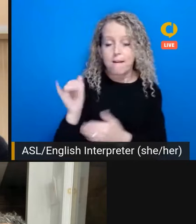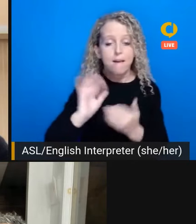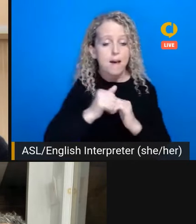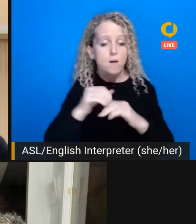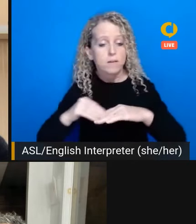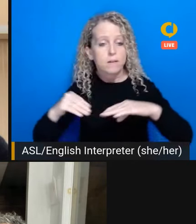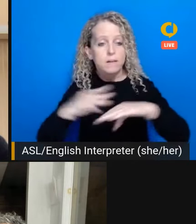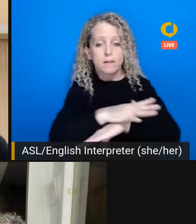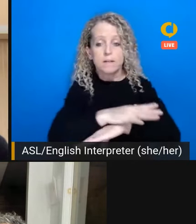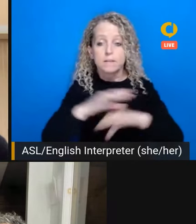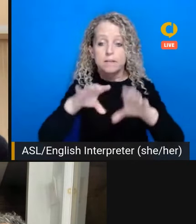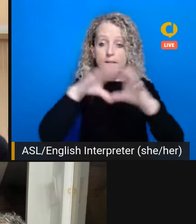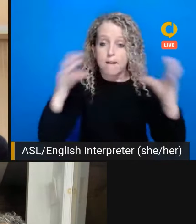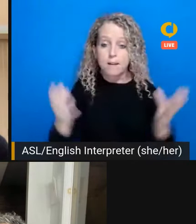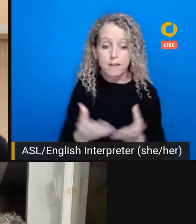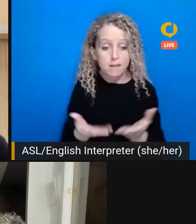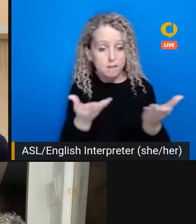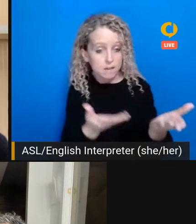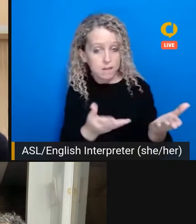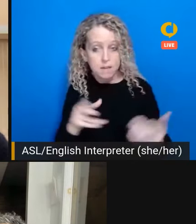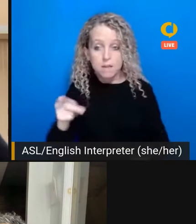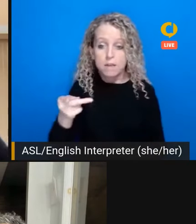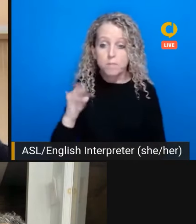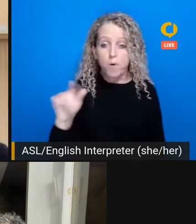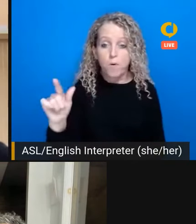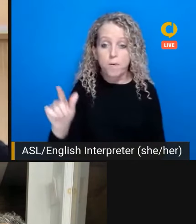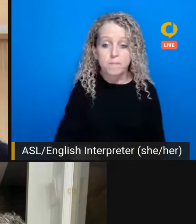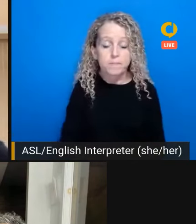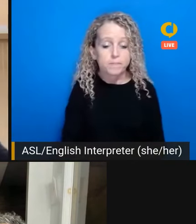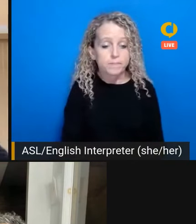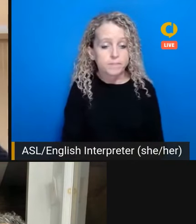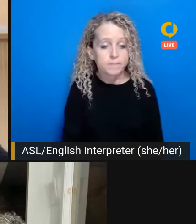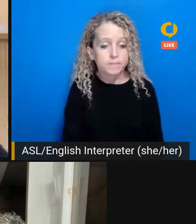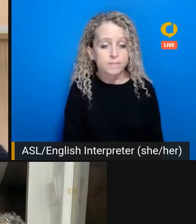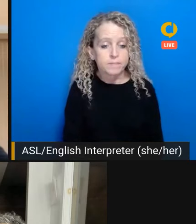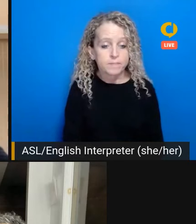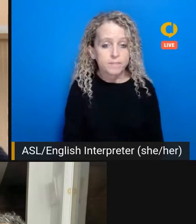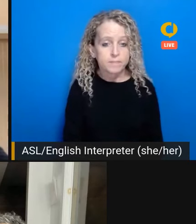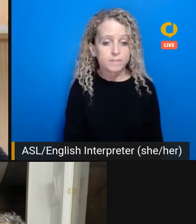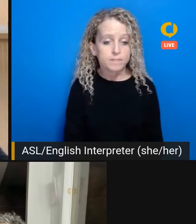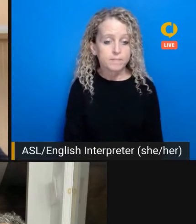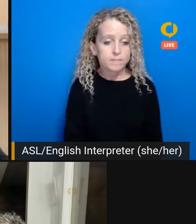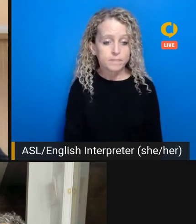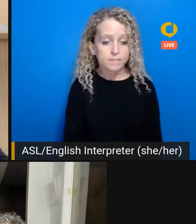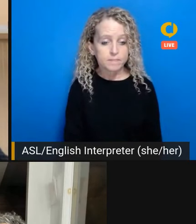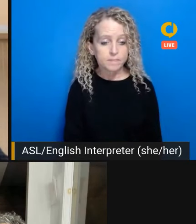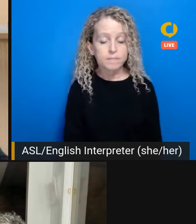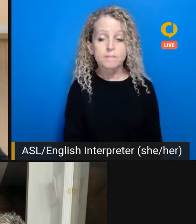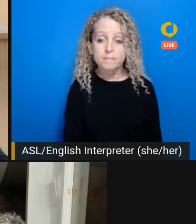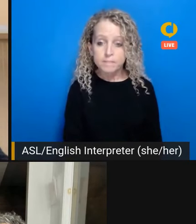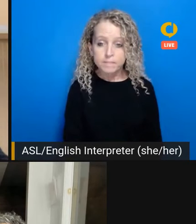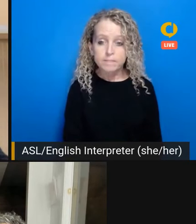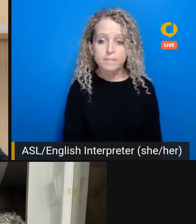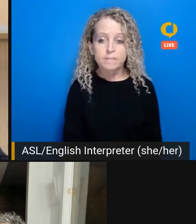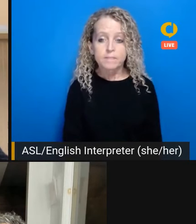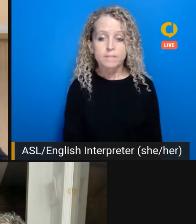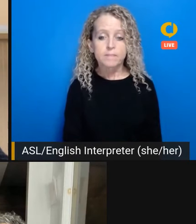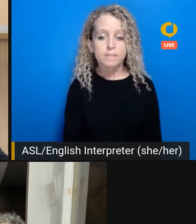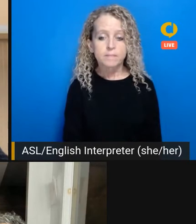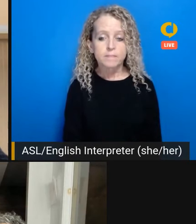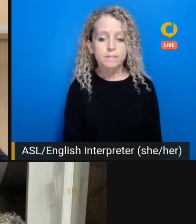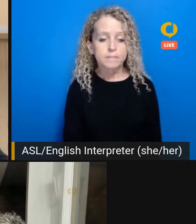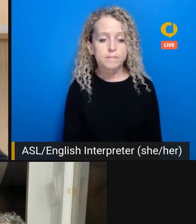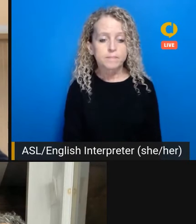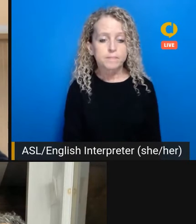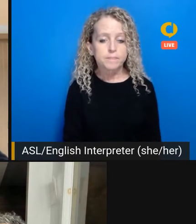off, Paul? Maybe could you start us off with some examples of what you see? Yeah. So there's several